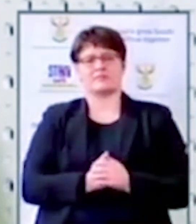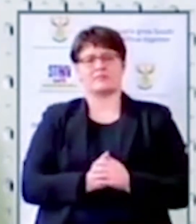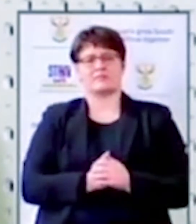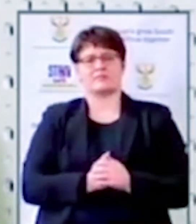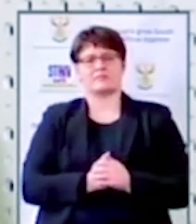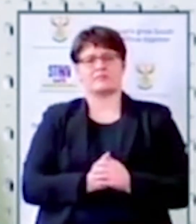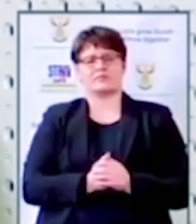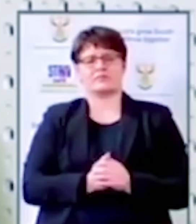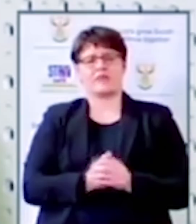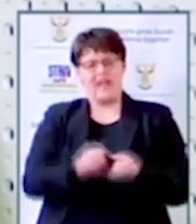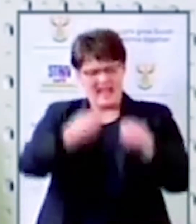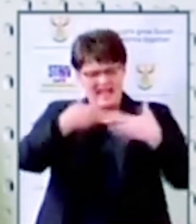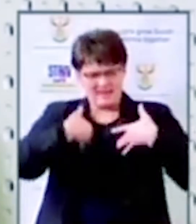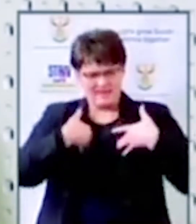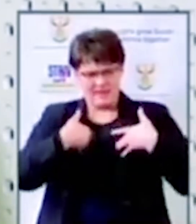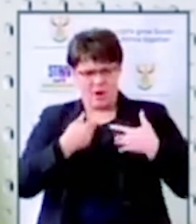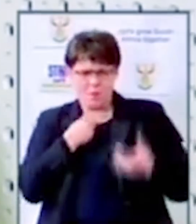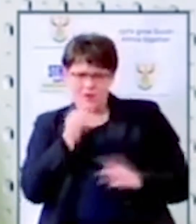the direction